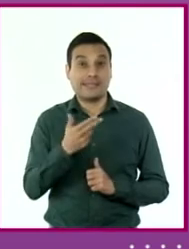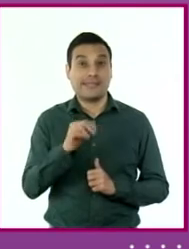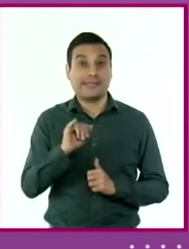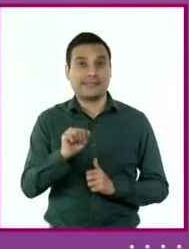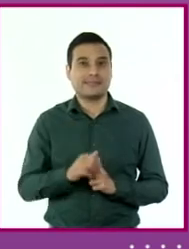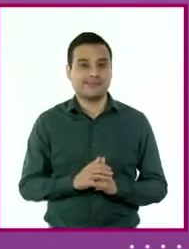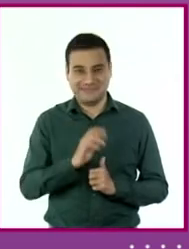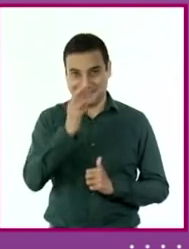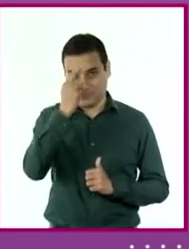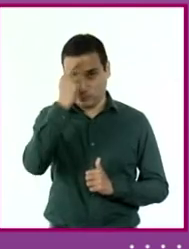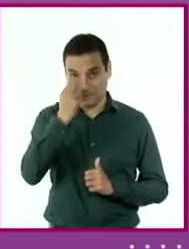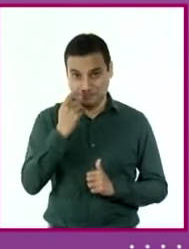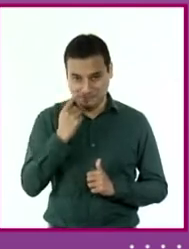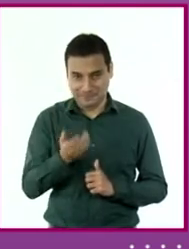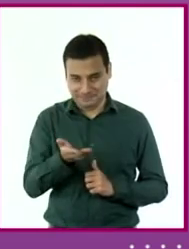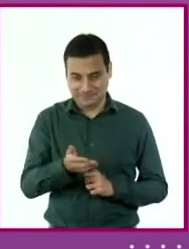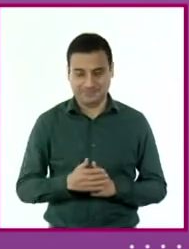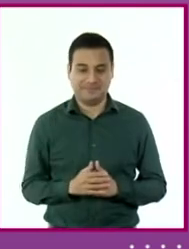esto!